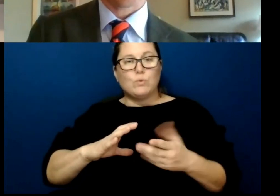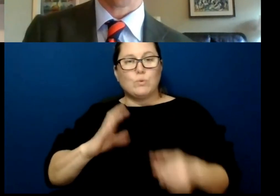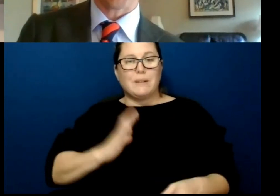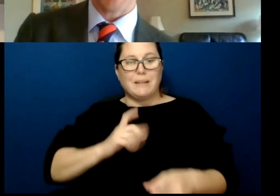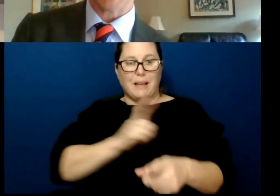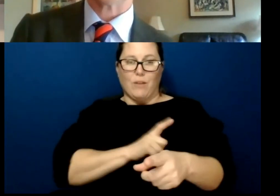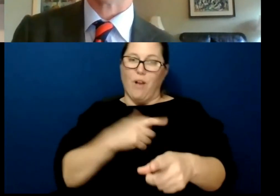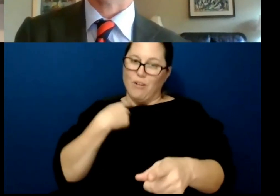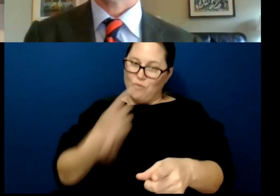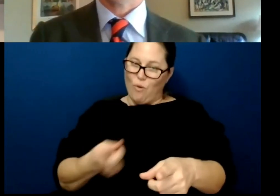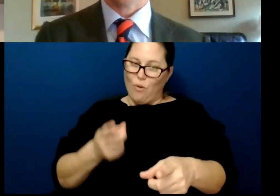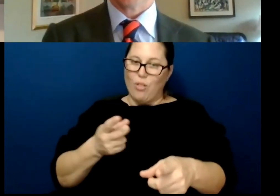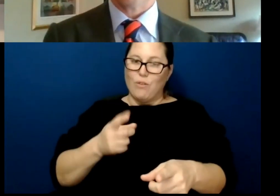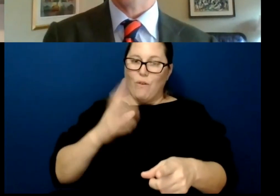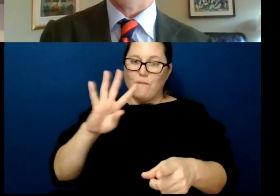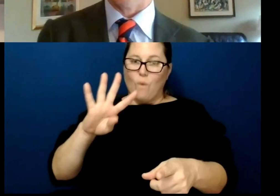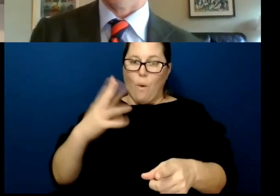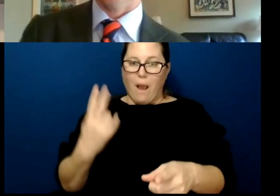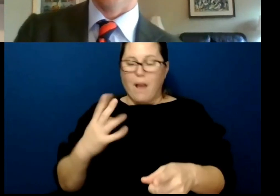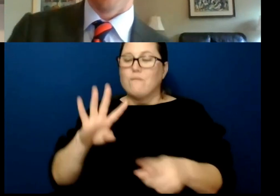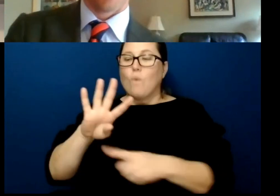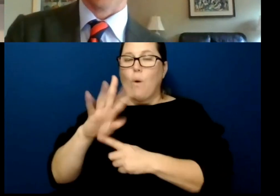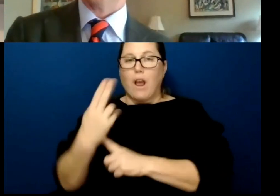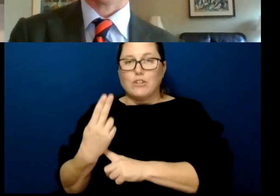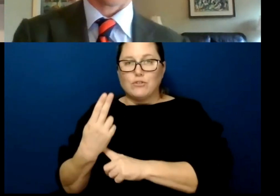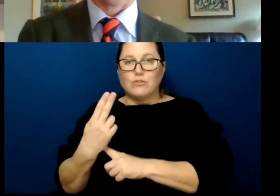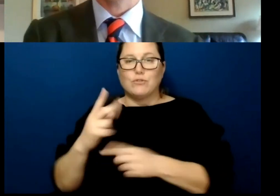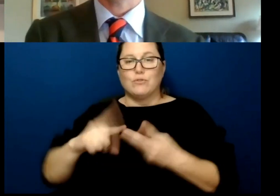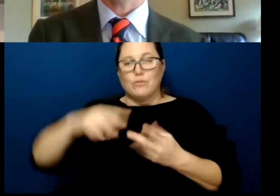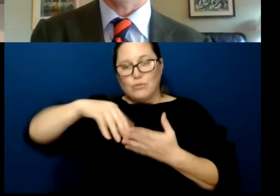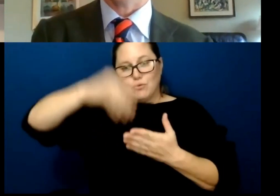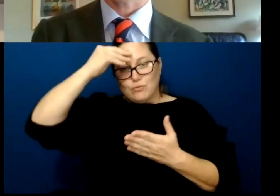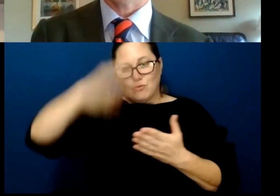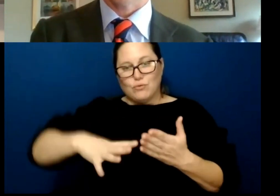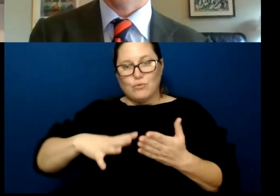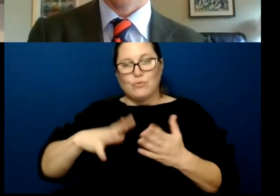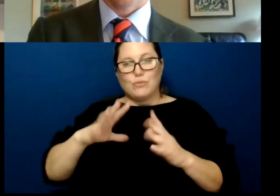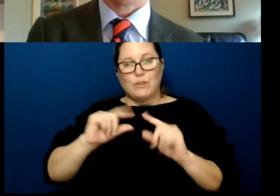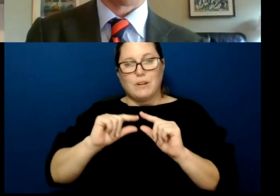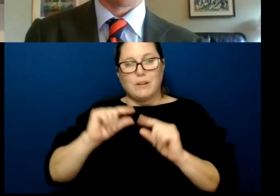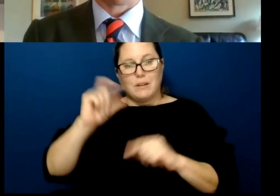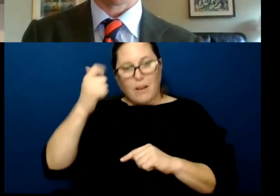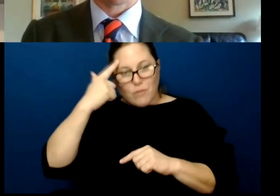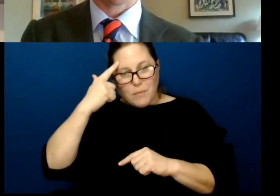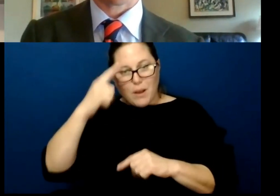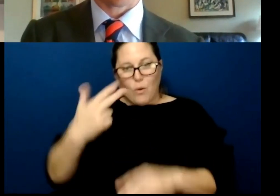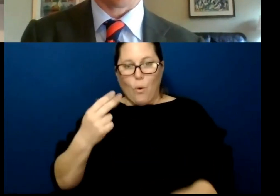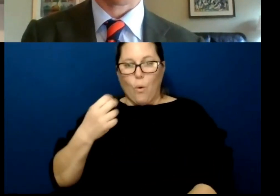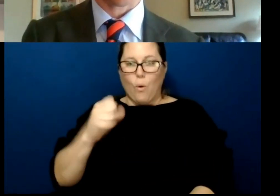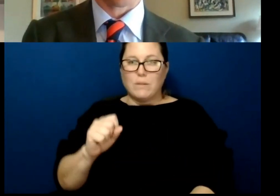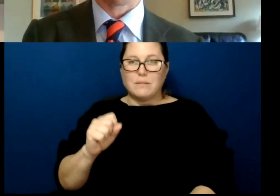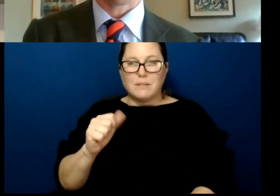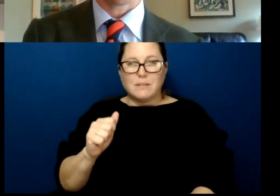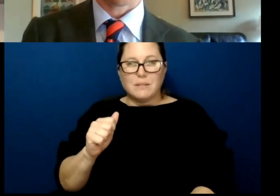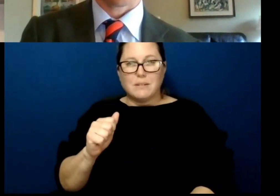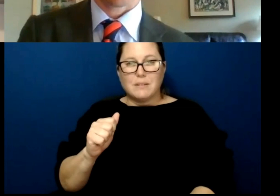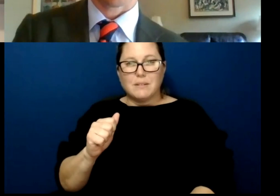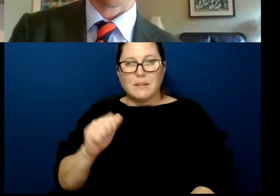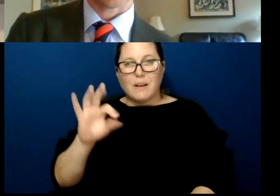HOSA, 4-H, student government. Told you there's a lot of HOSA folks. Mr. Fermil, were you familiar with